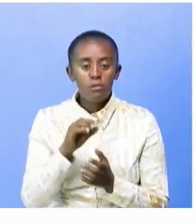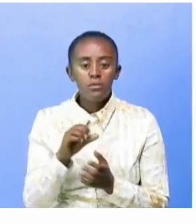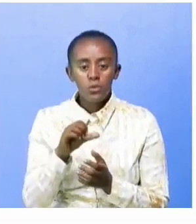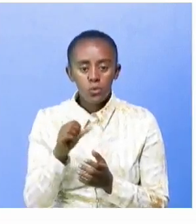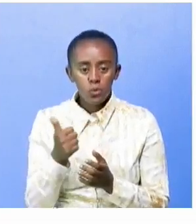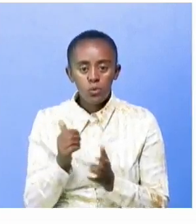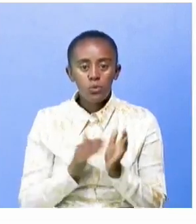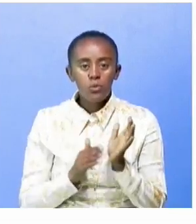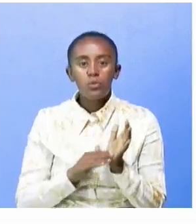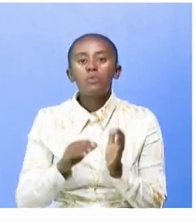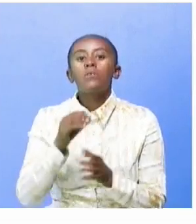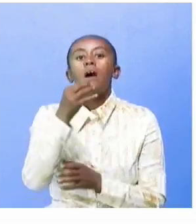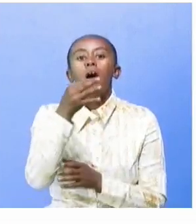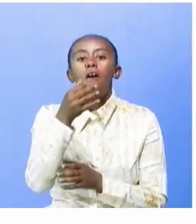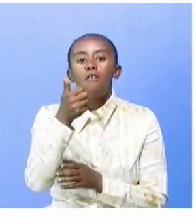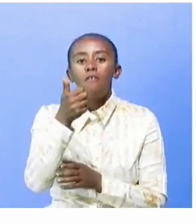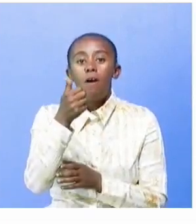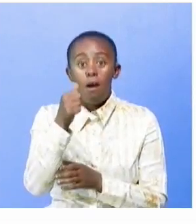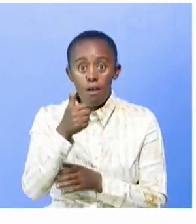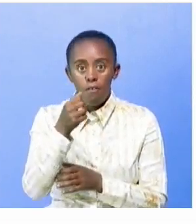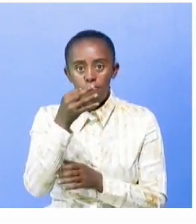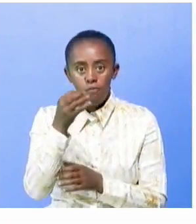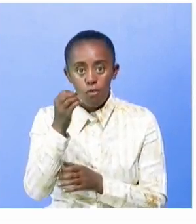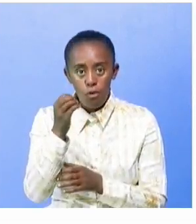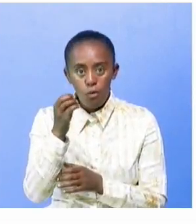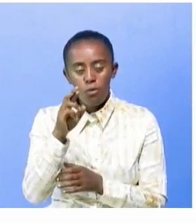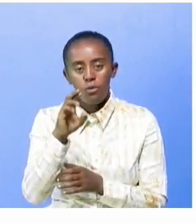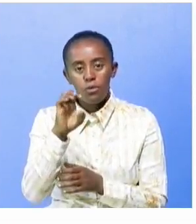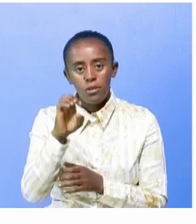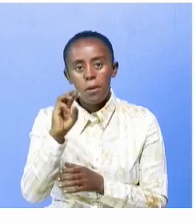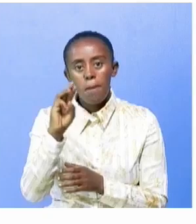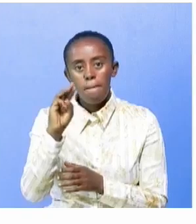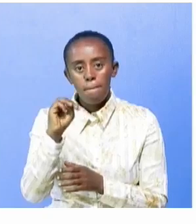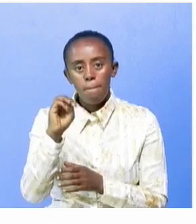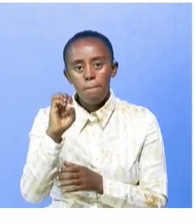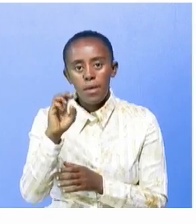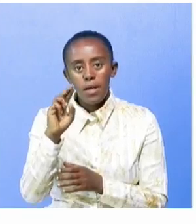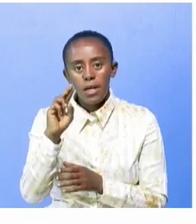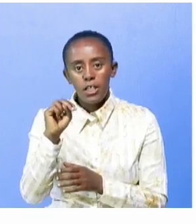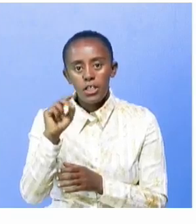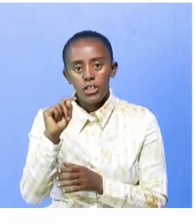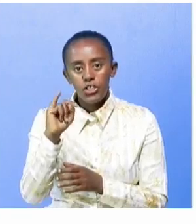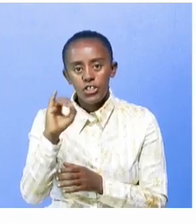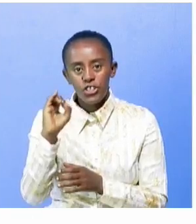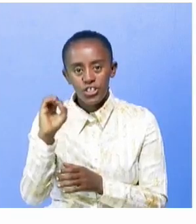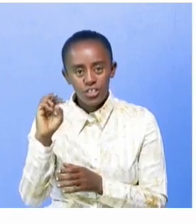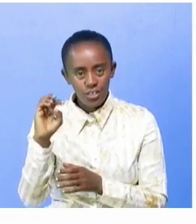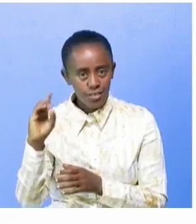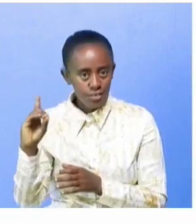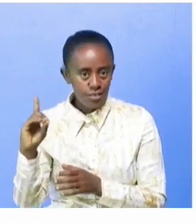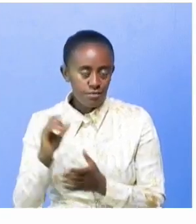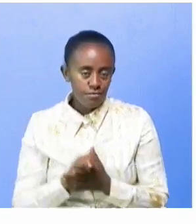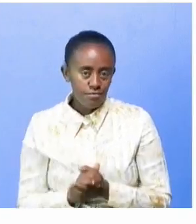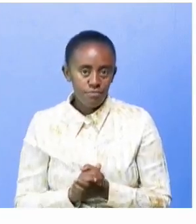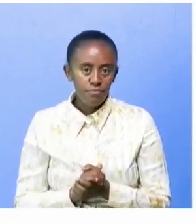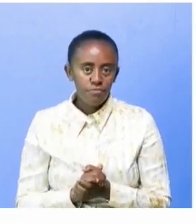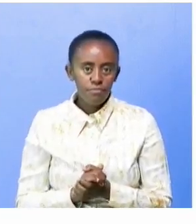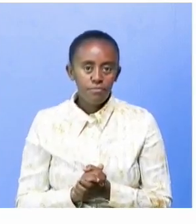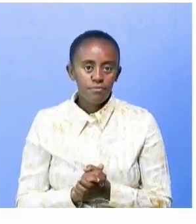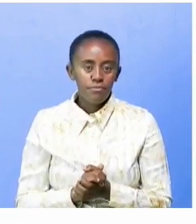word is aforementioned. Aforementioned. mentioned.